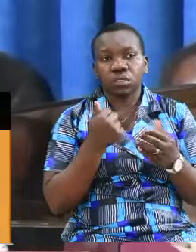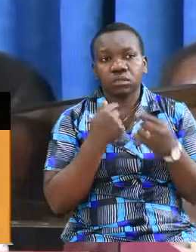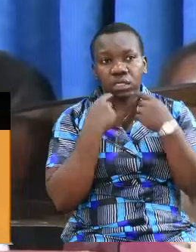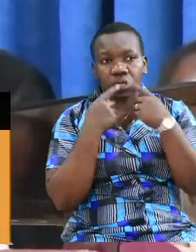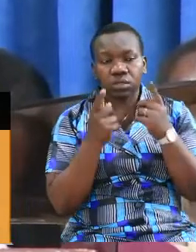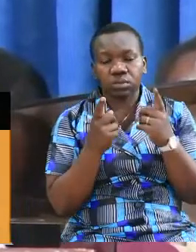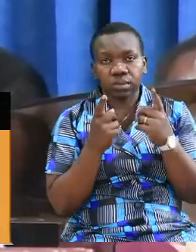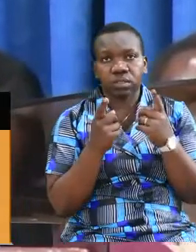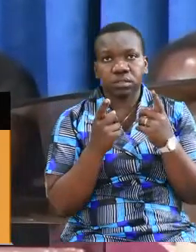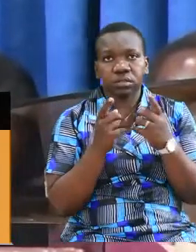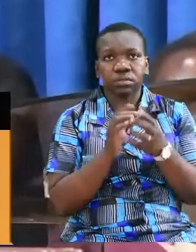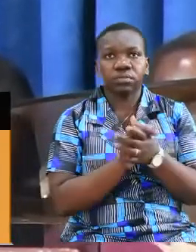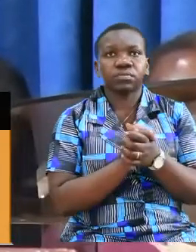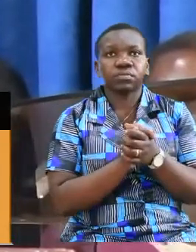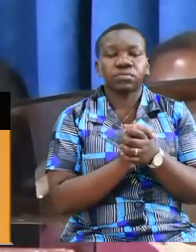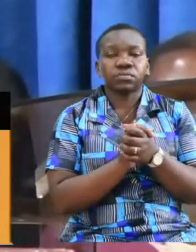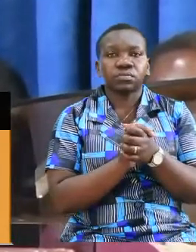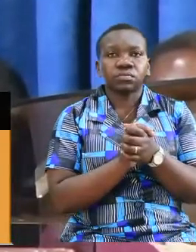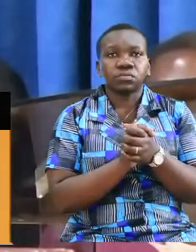and they are as follows.